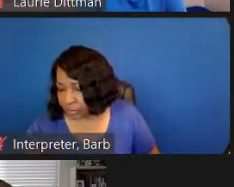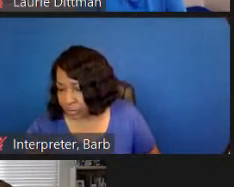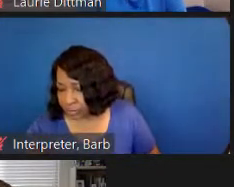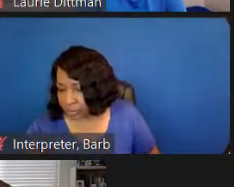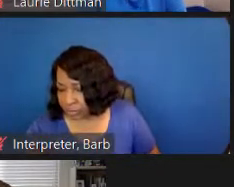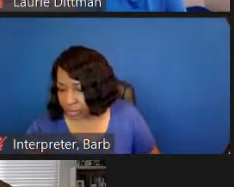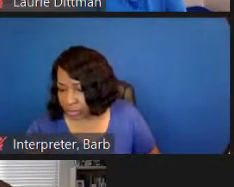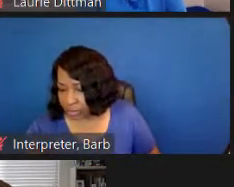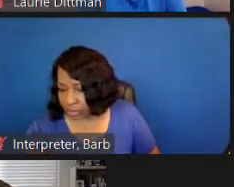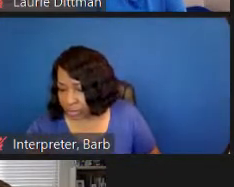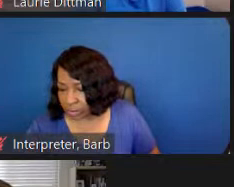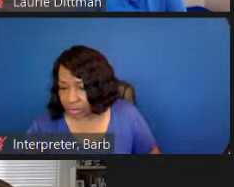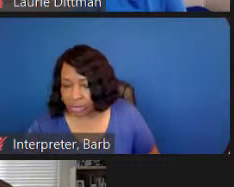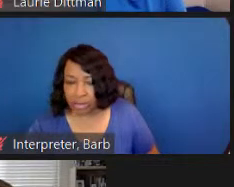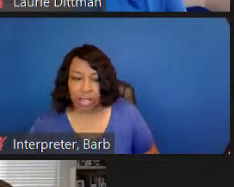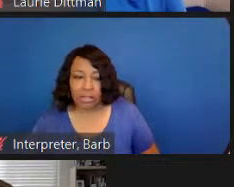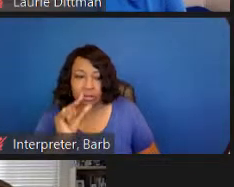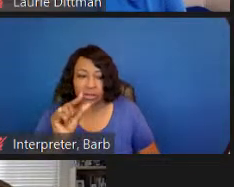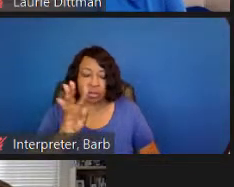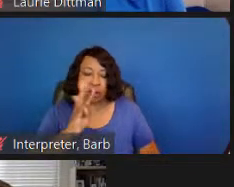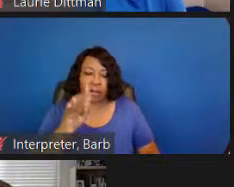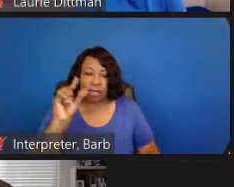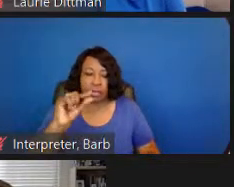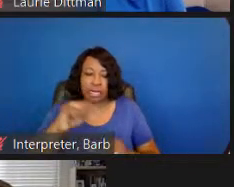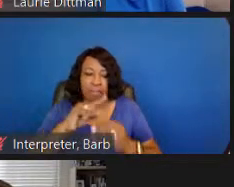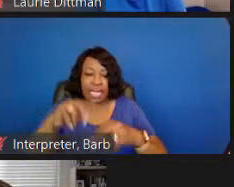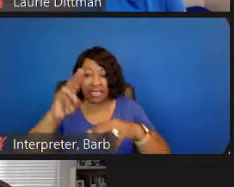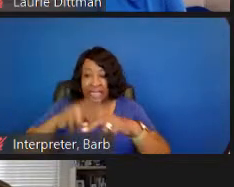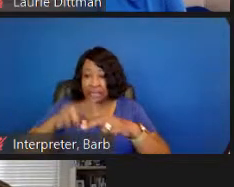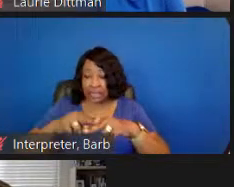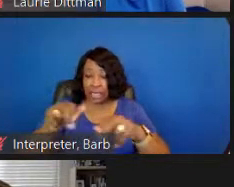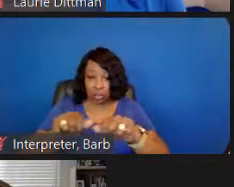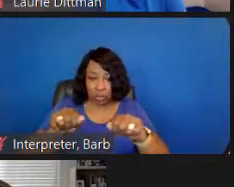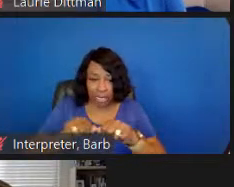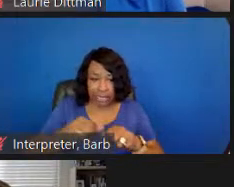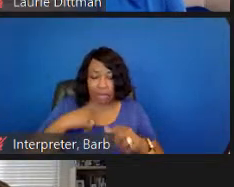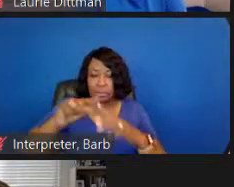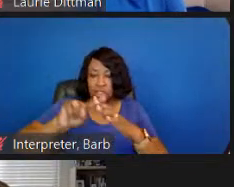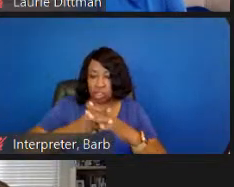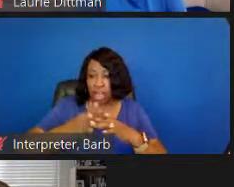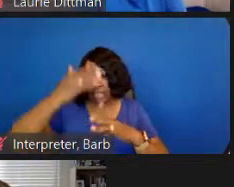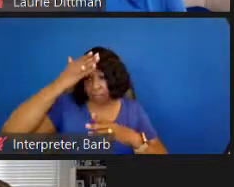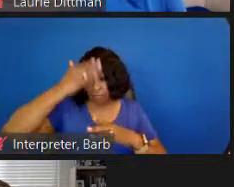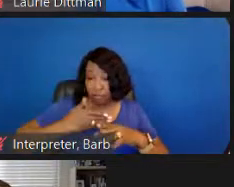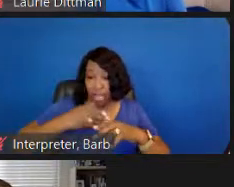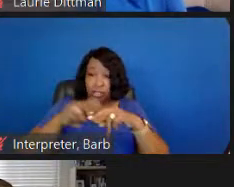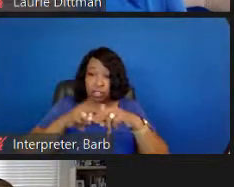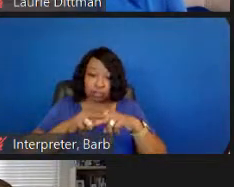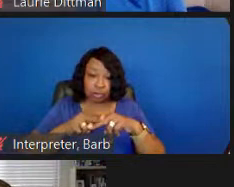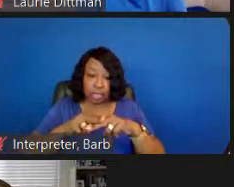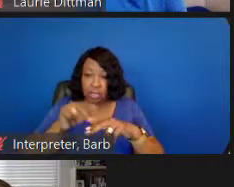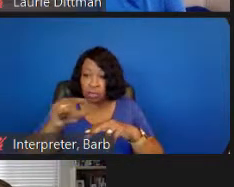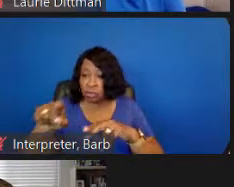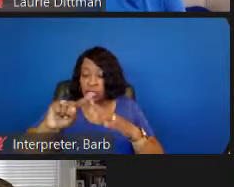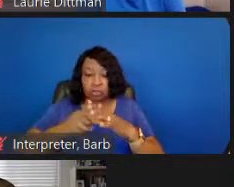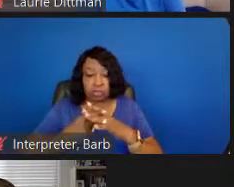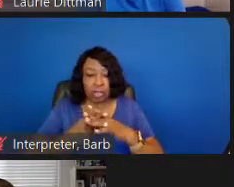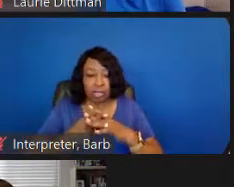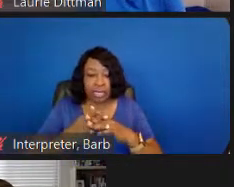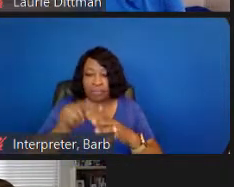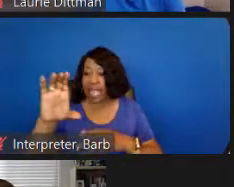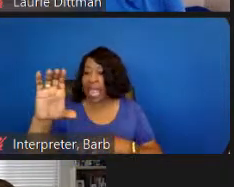Talking about a little bit about seat locations. I'm going to start at the front of the train. So if you're starting at like the